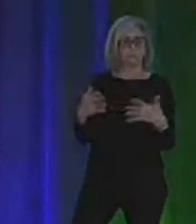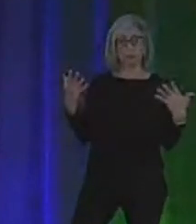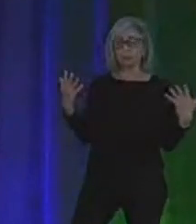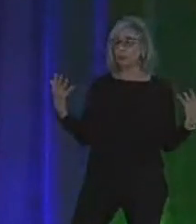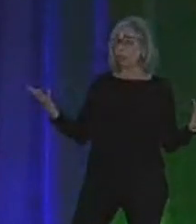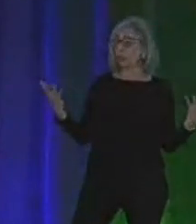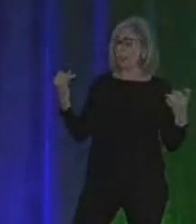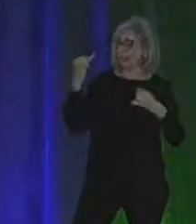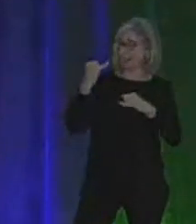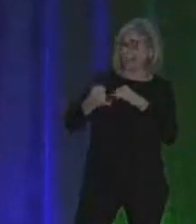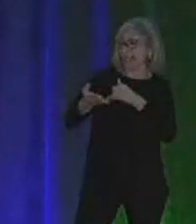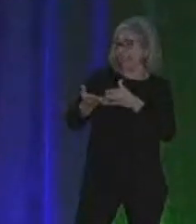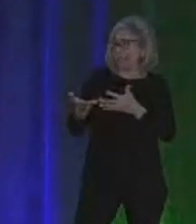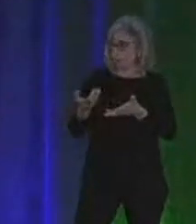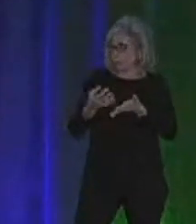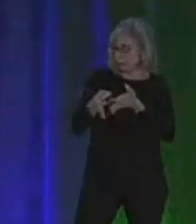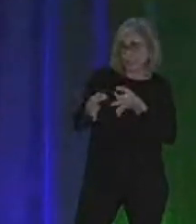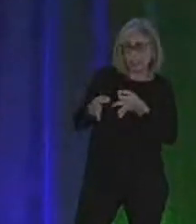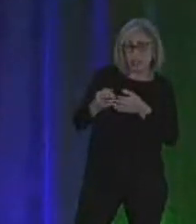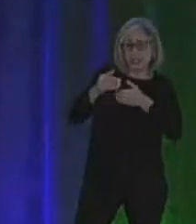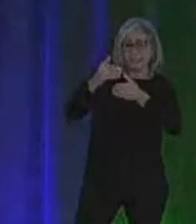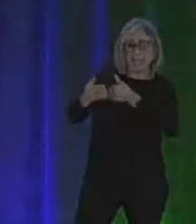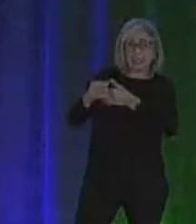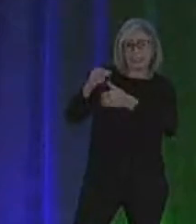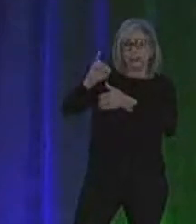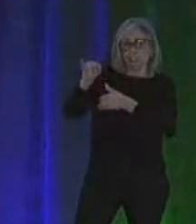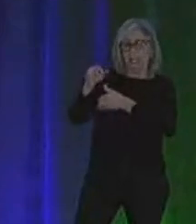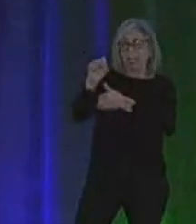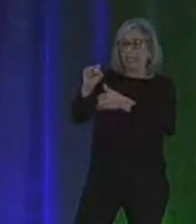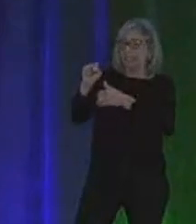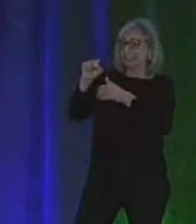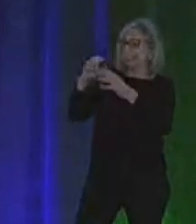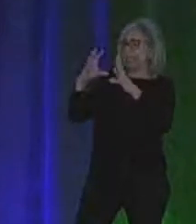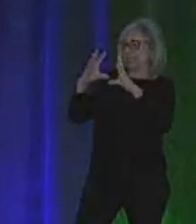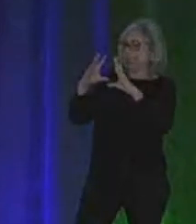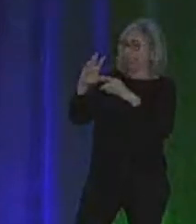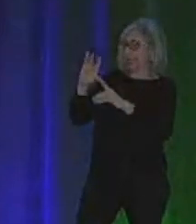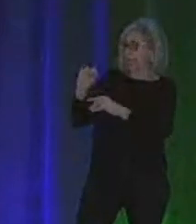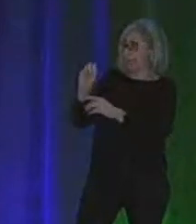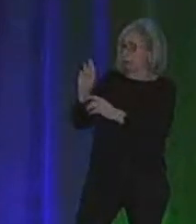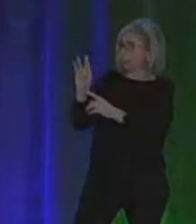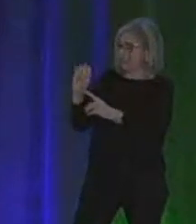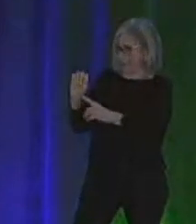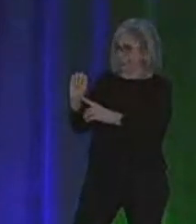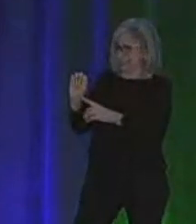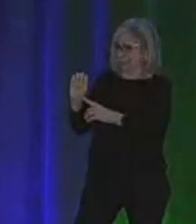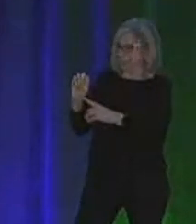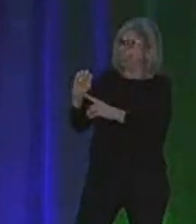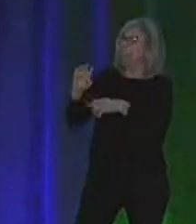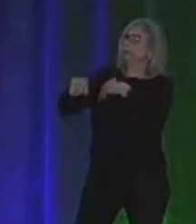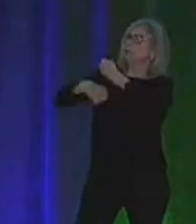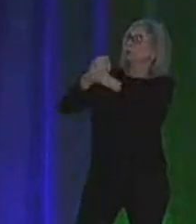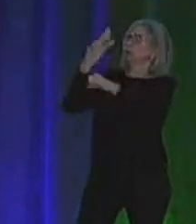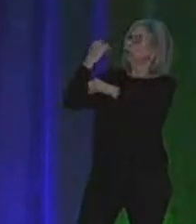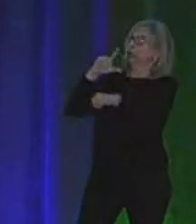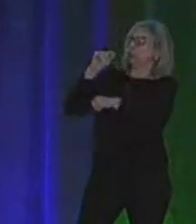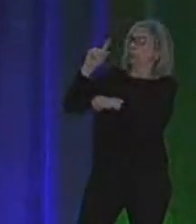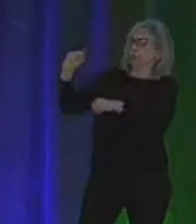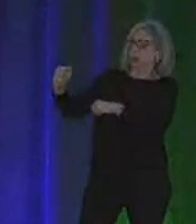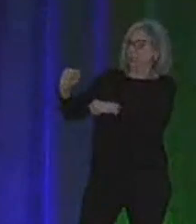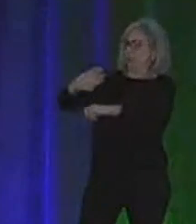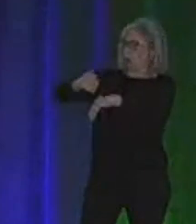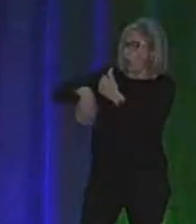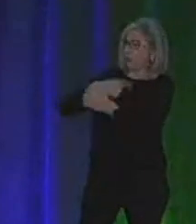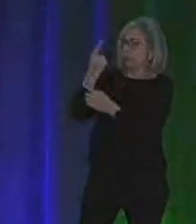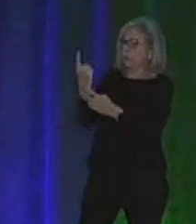So this is the last thing I want to talk about, which is Next.js Commerce. So back in 2020, we released Next.js Commerce, which is an all-in-one